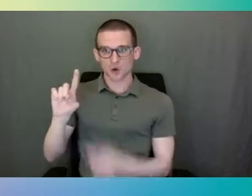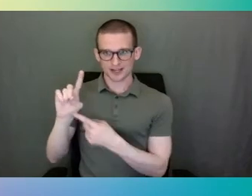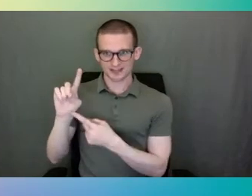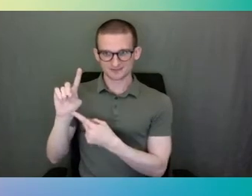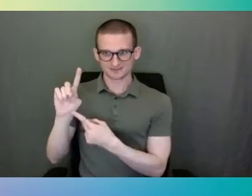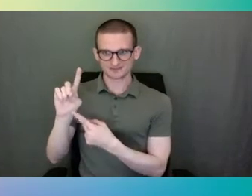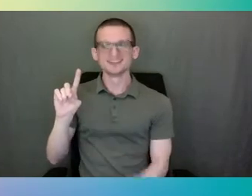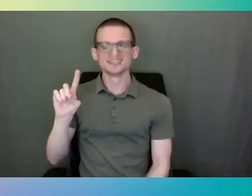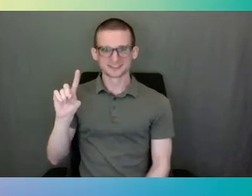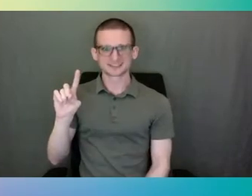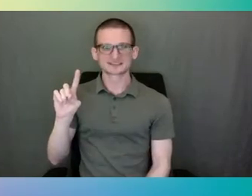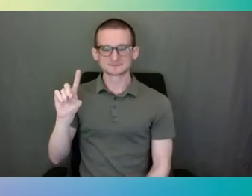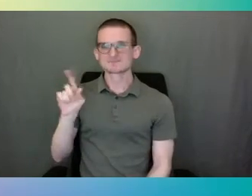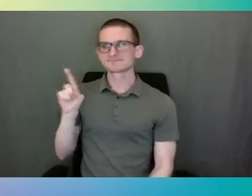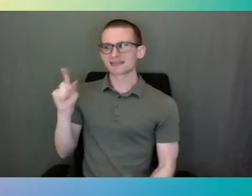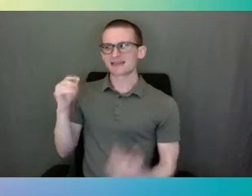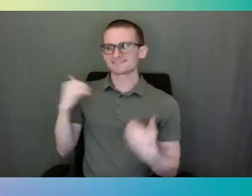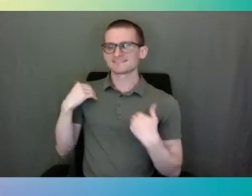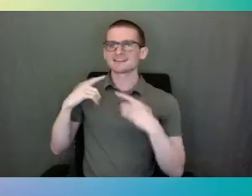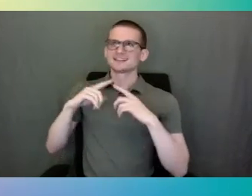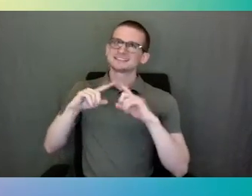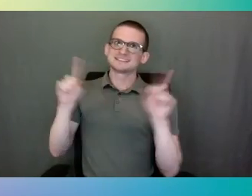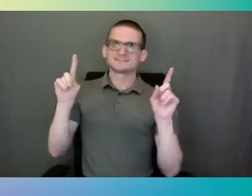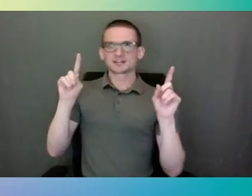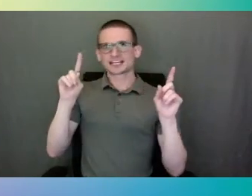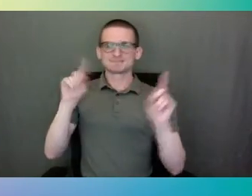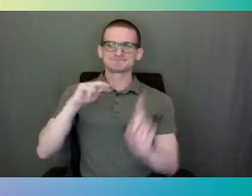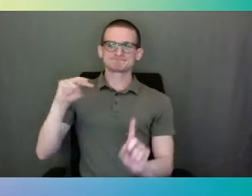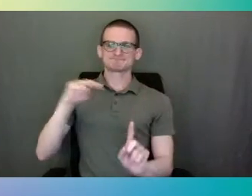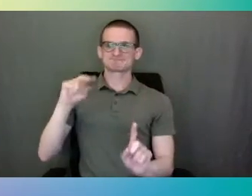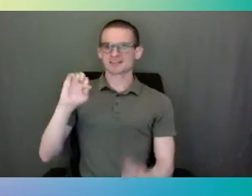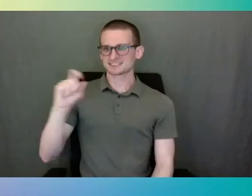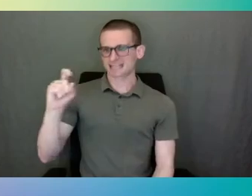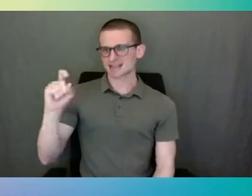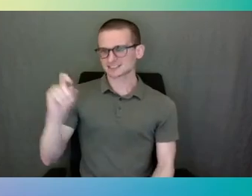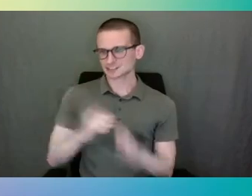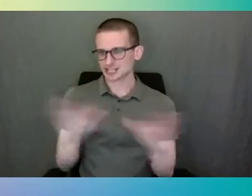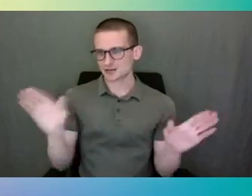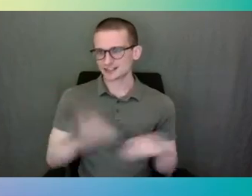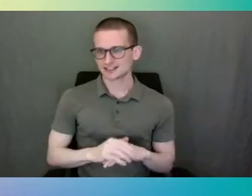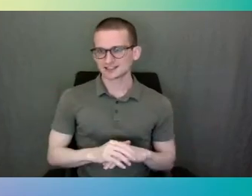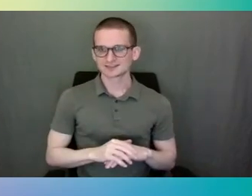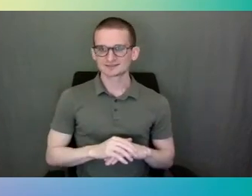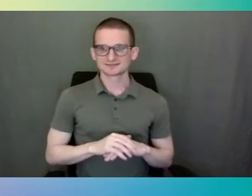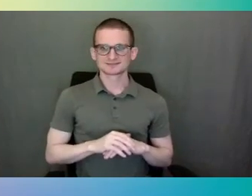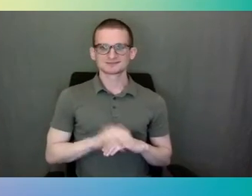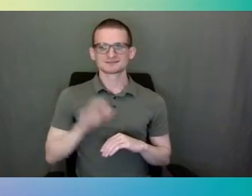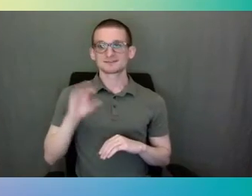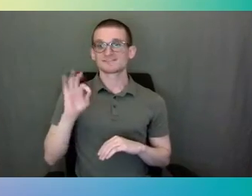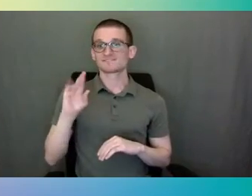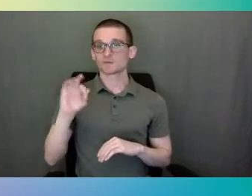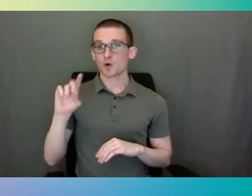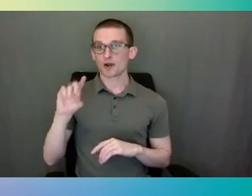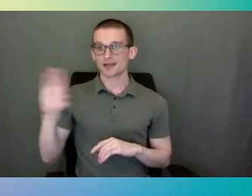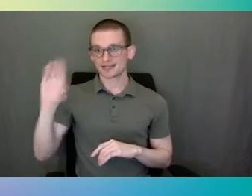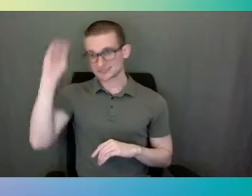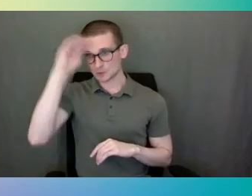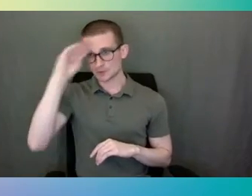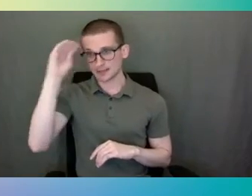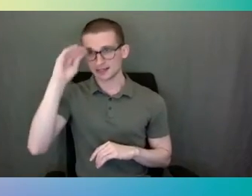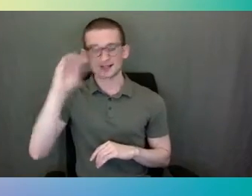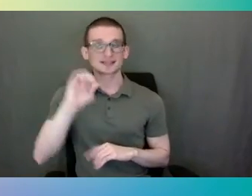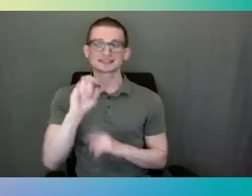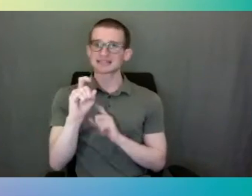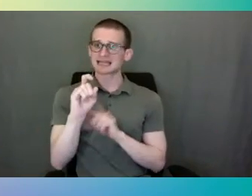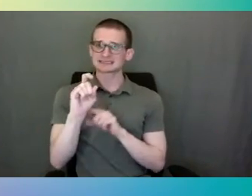he has a kind of a different slant on sex in general. He says sex is not just about procreation. This is a huge